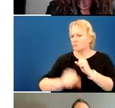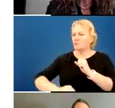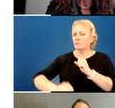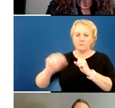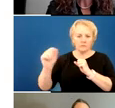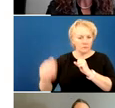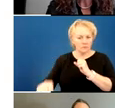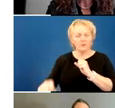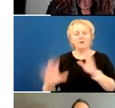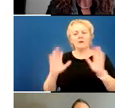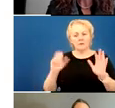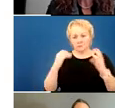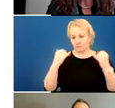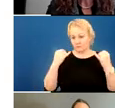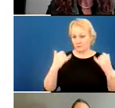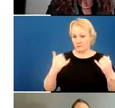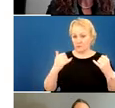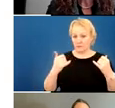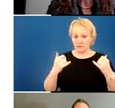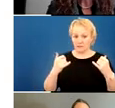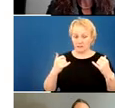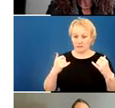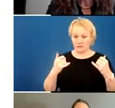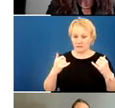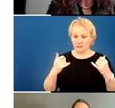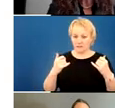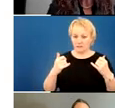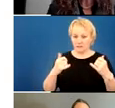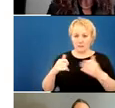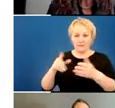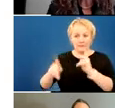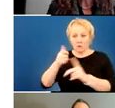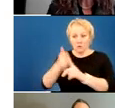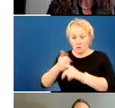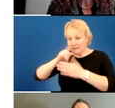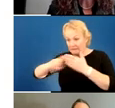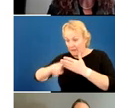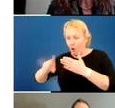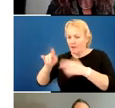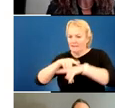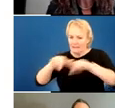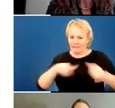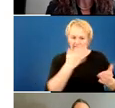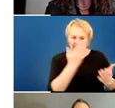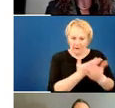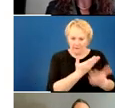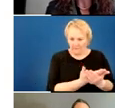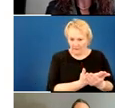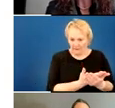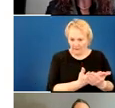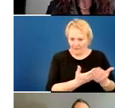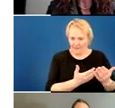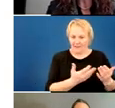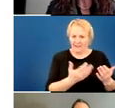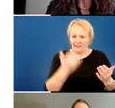survivors. And so now inspectors, while they're out doing site visits, they can verify the documentation if the